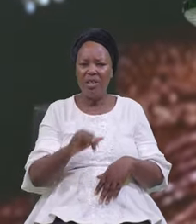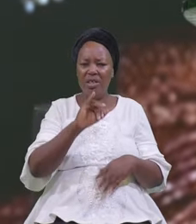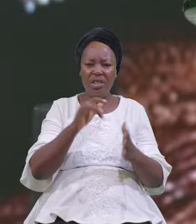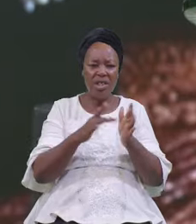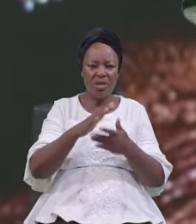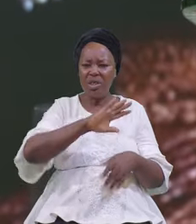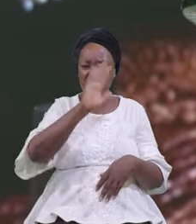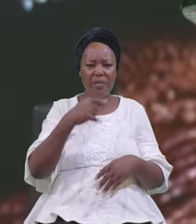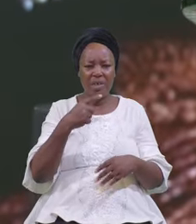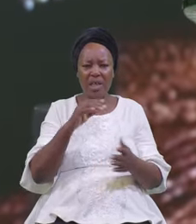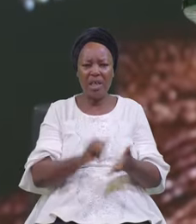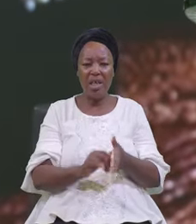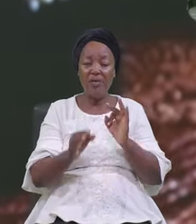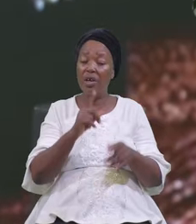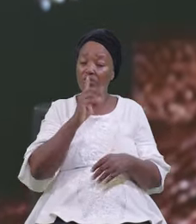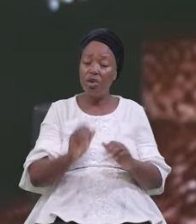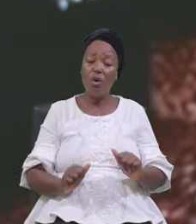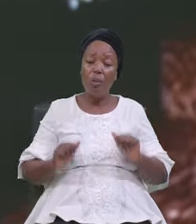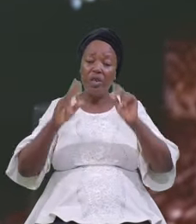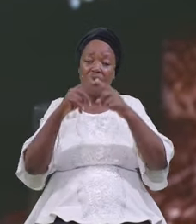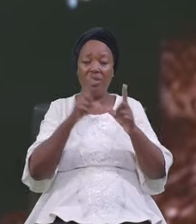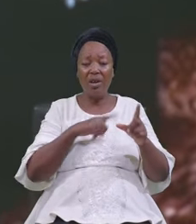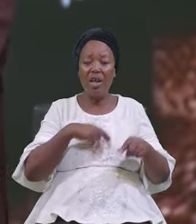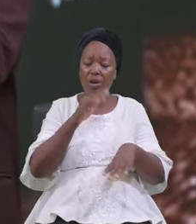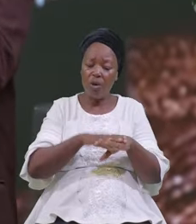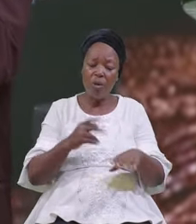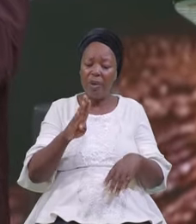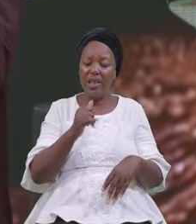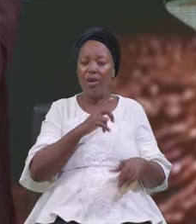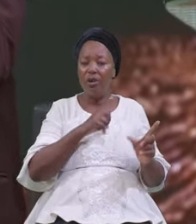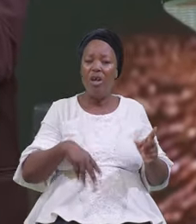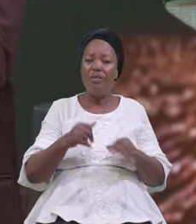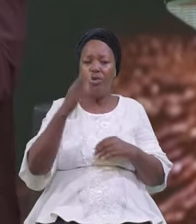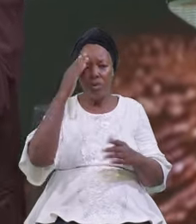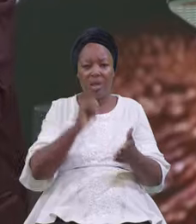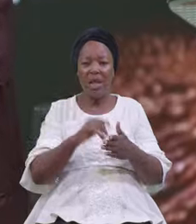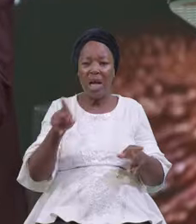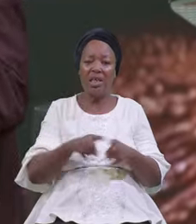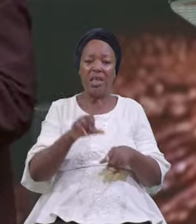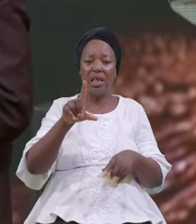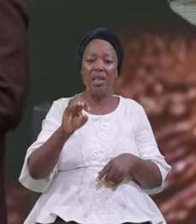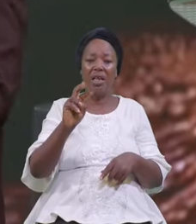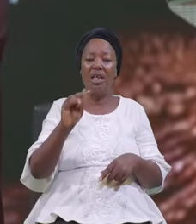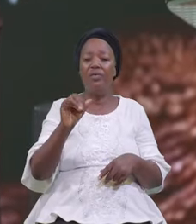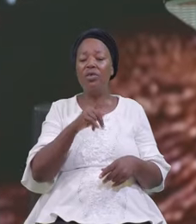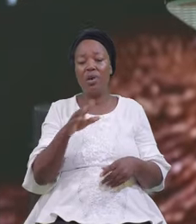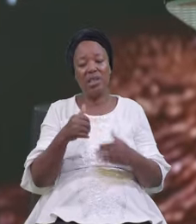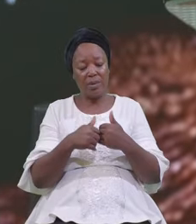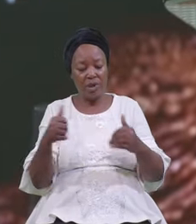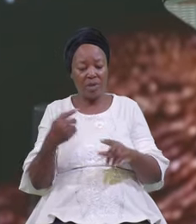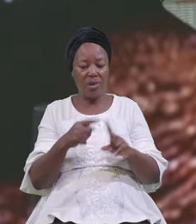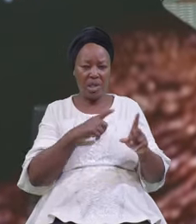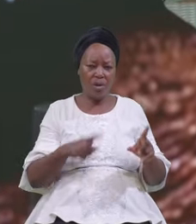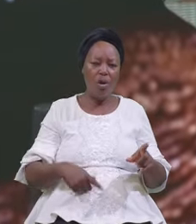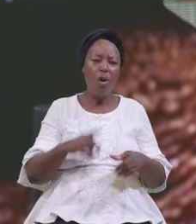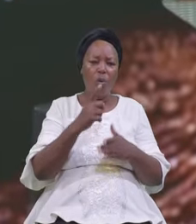really committed to the Lord, if you are called by the Lord, if you know, as a Levite, you are separated unto the Lord, what they